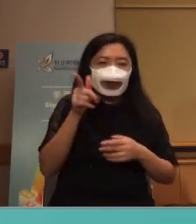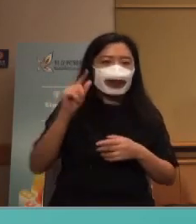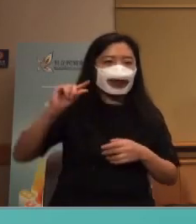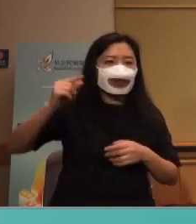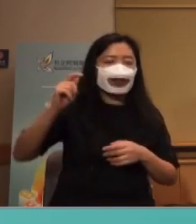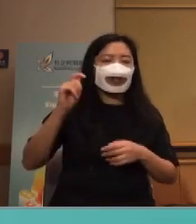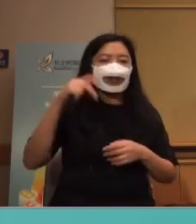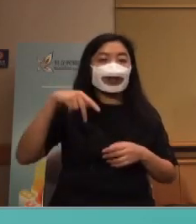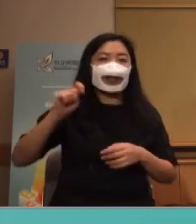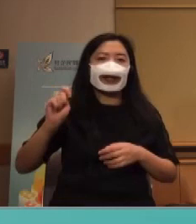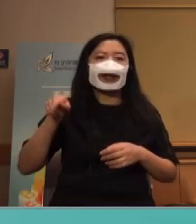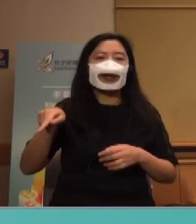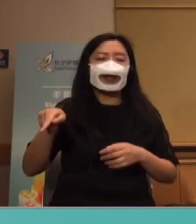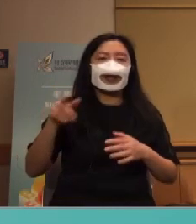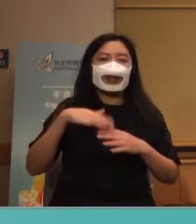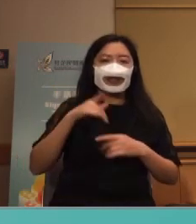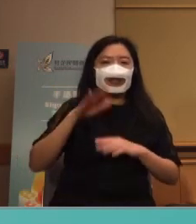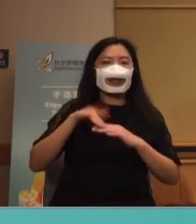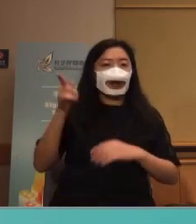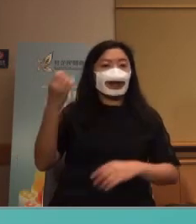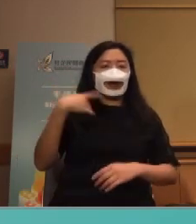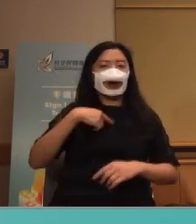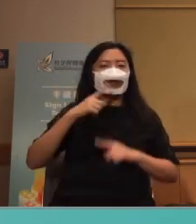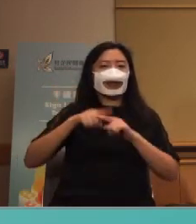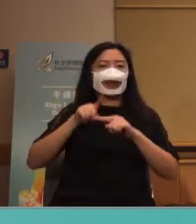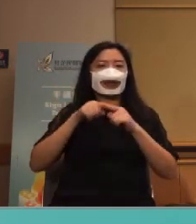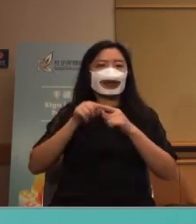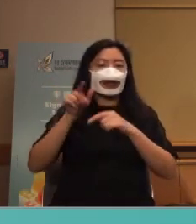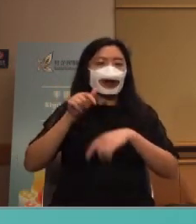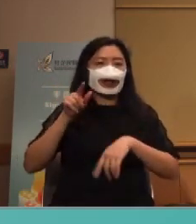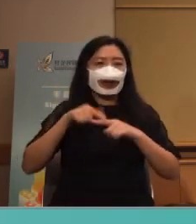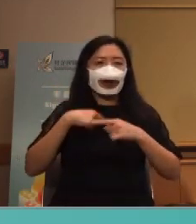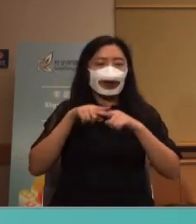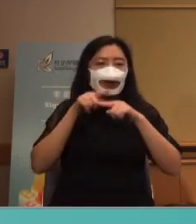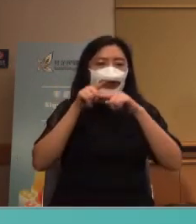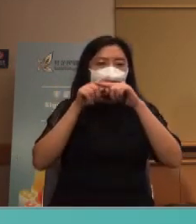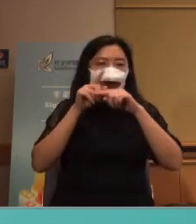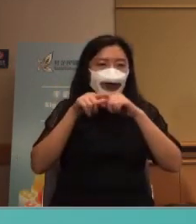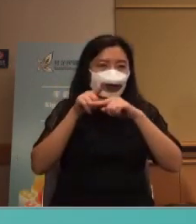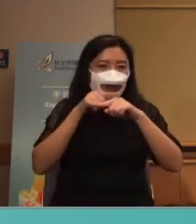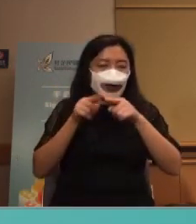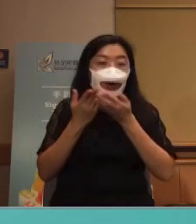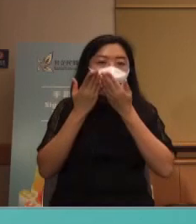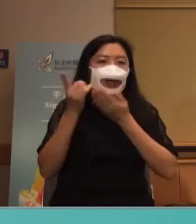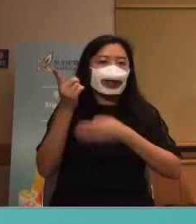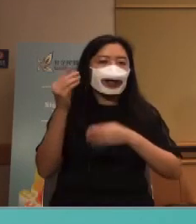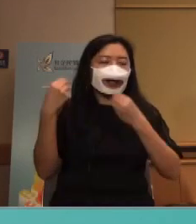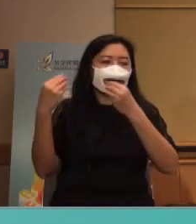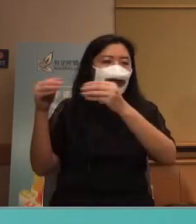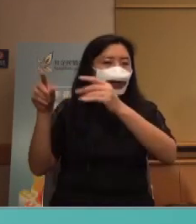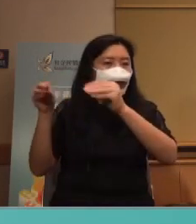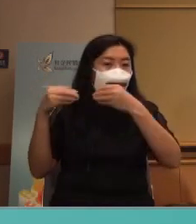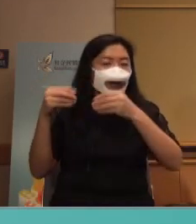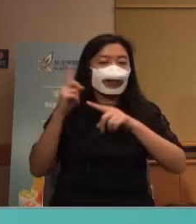first university professor. And I applied for banks. I didn't get in. I was like, shit, what am I going to do